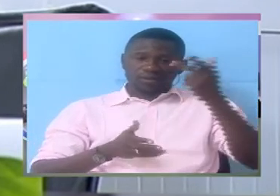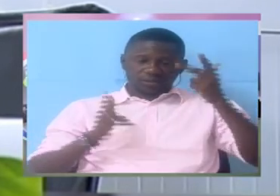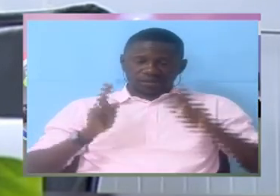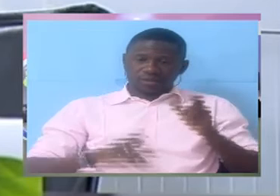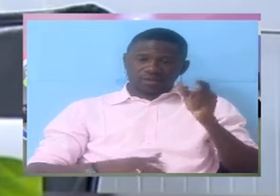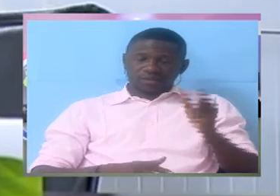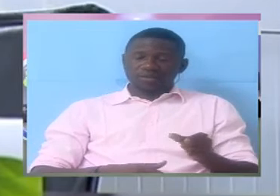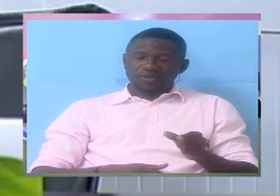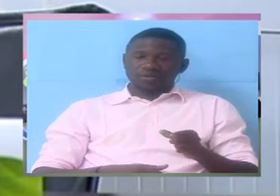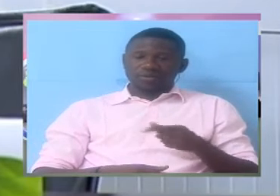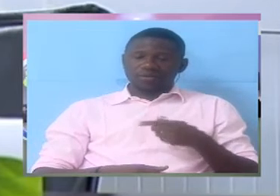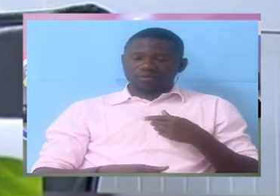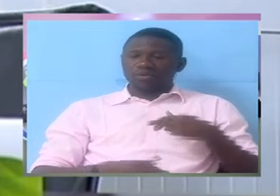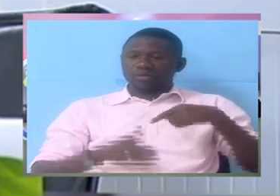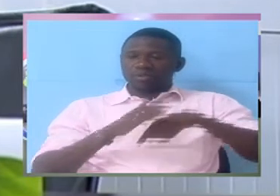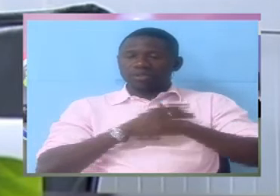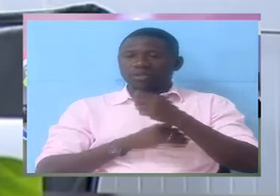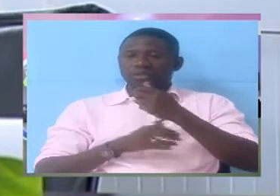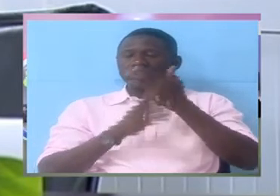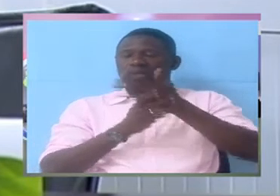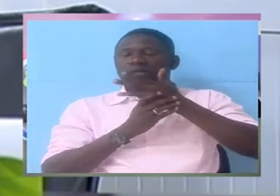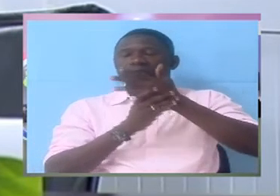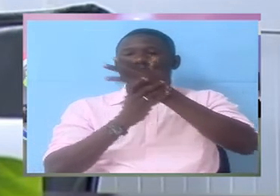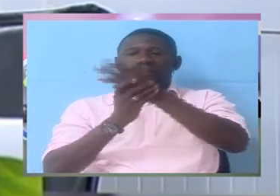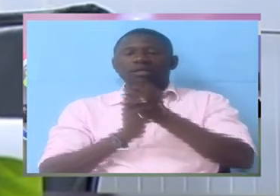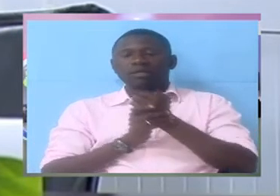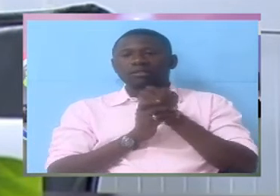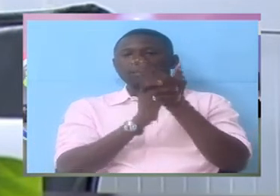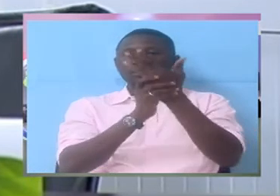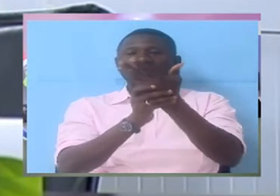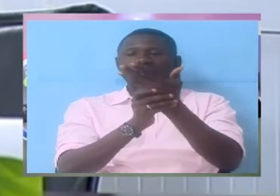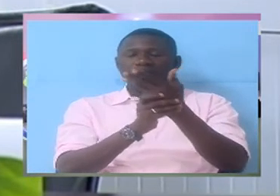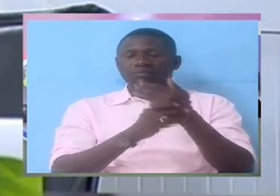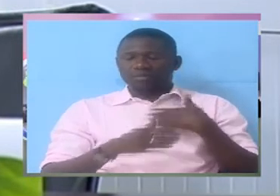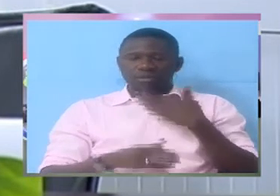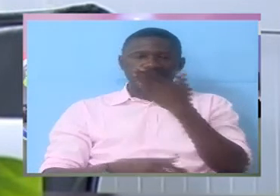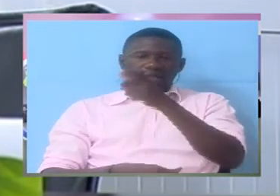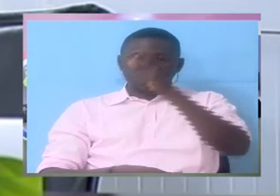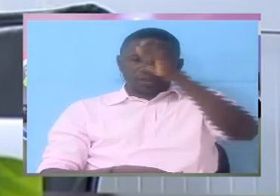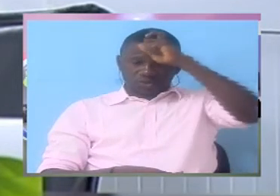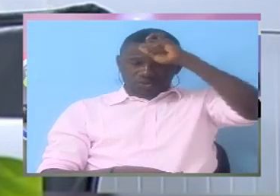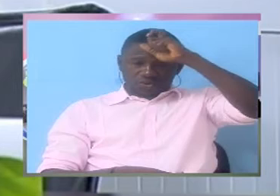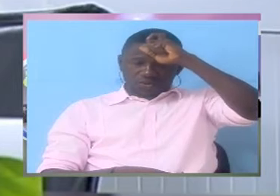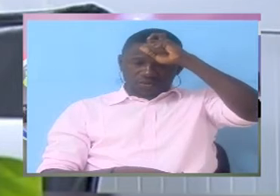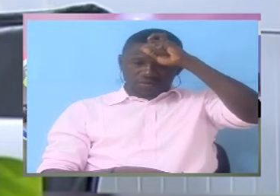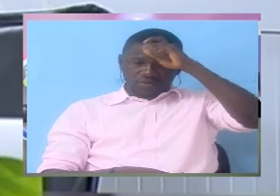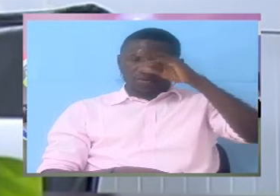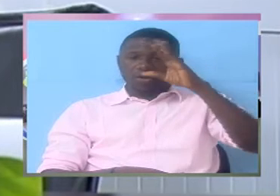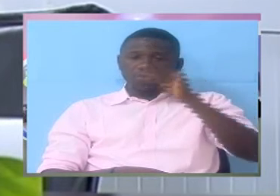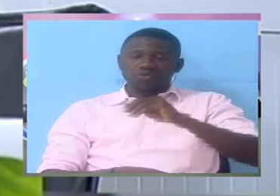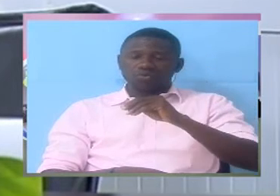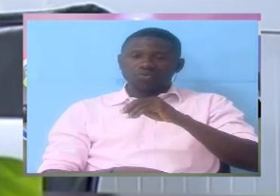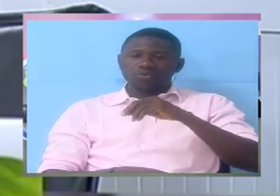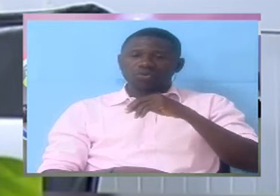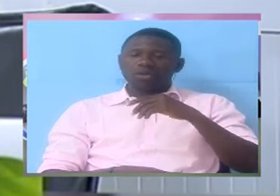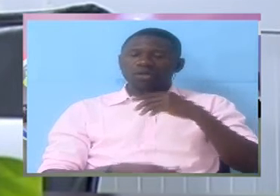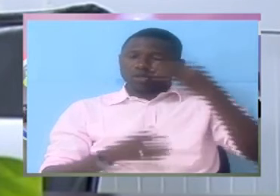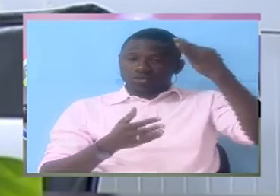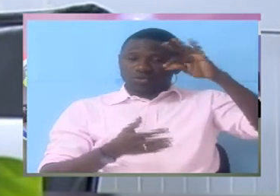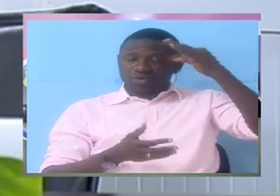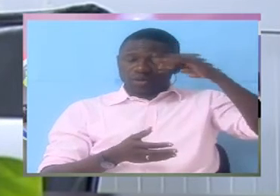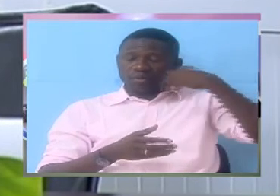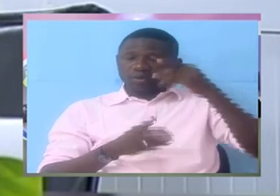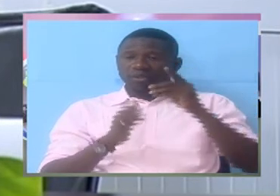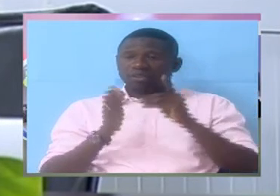I was in 1999. I was in Turkey. 1999, been in Turkey. I have done diplomacy. Na diplomacy